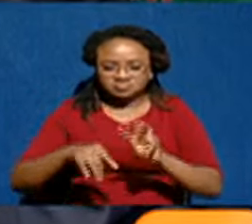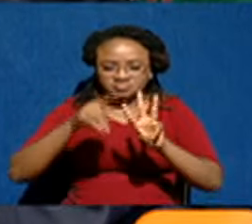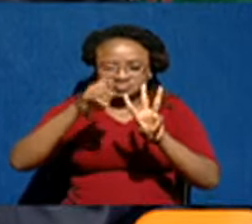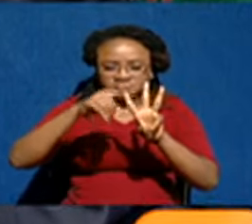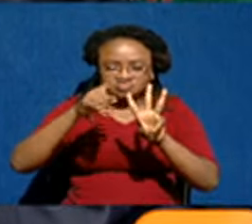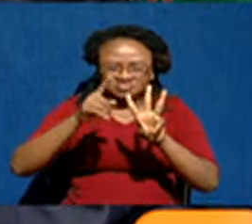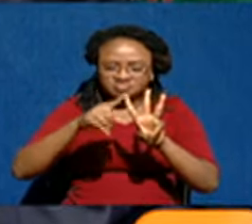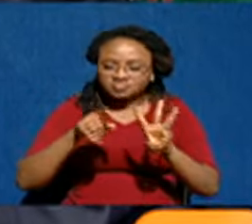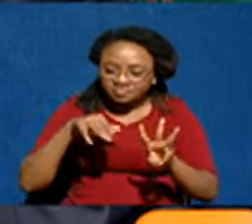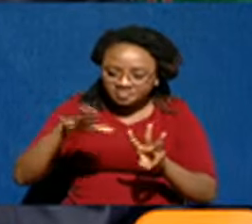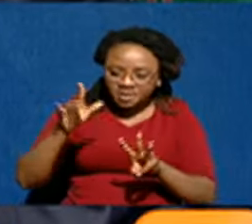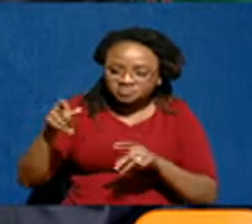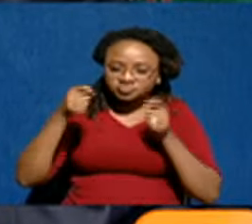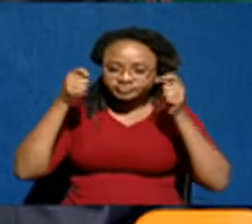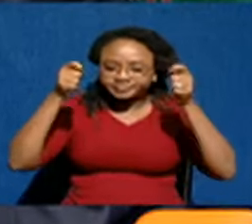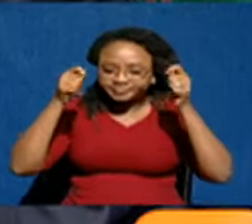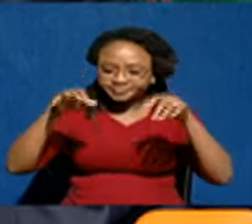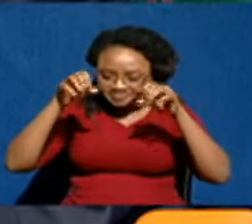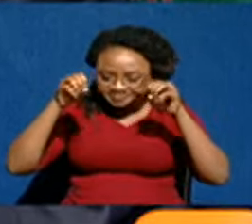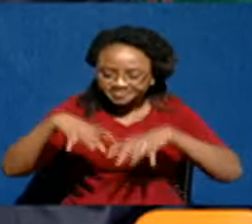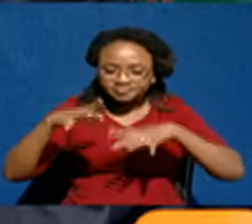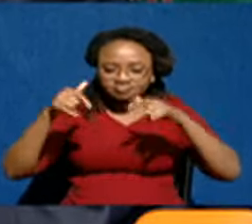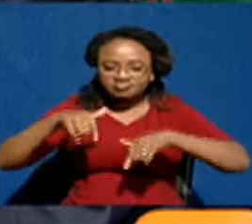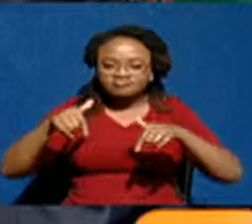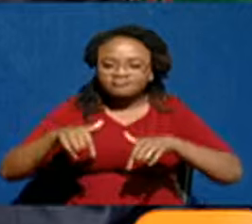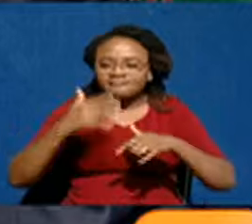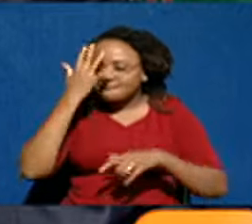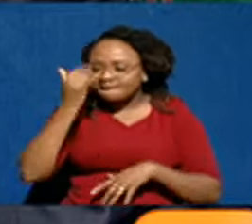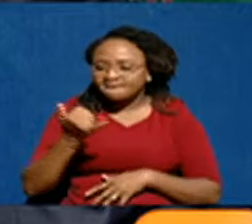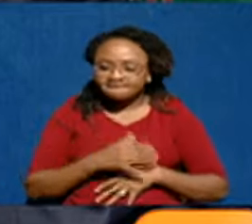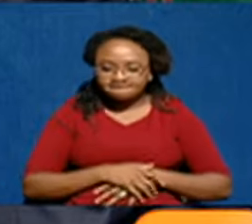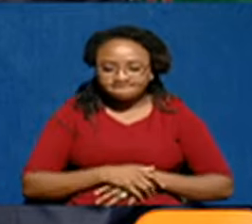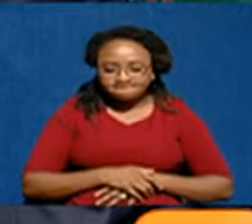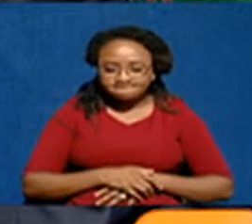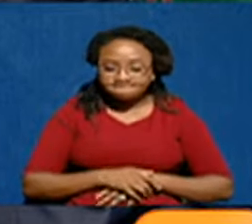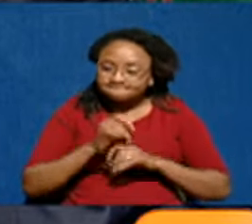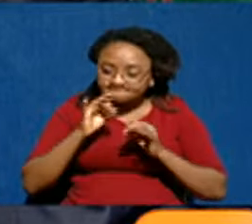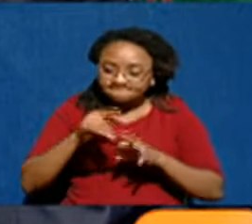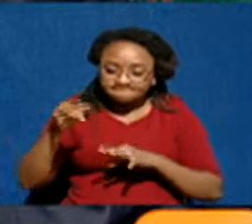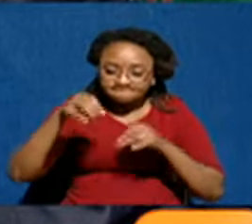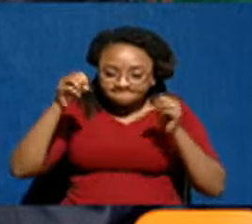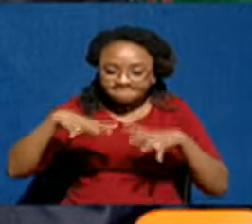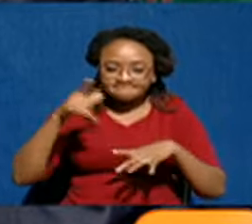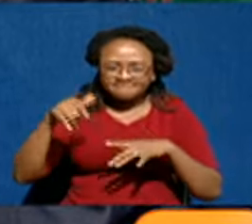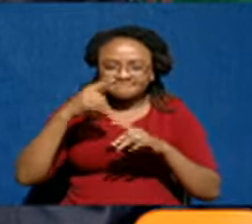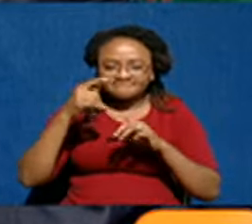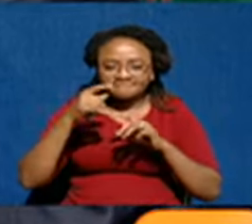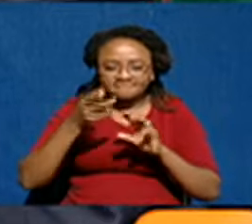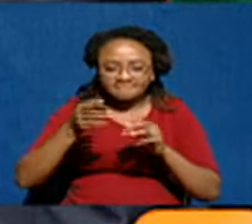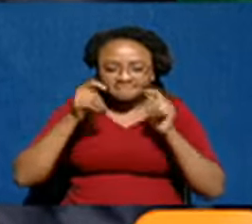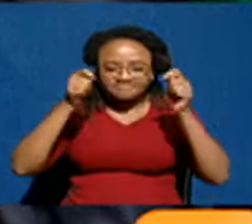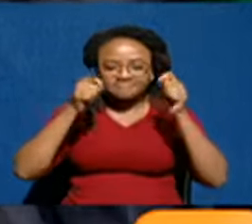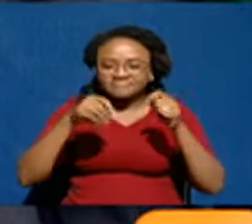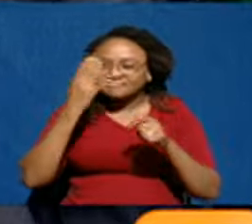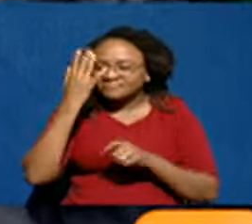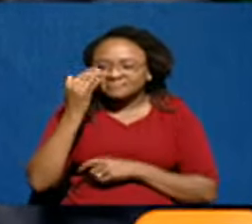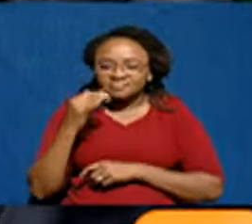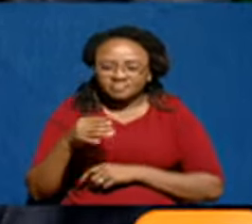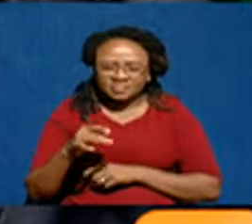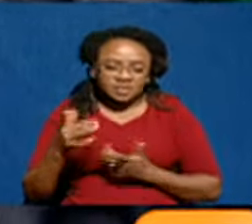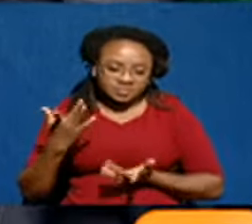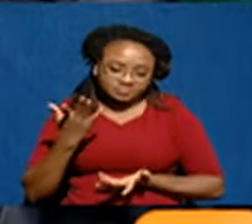stop your strike today? What would convince you? Jeff, we have 10 demands,